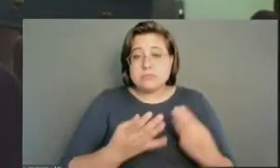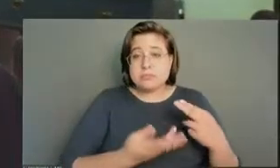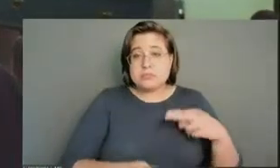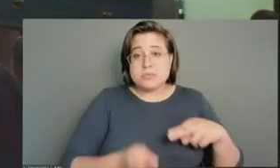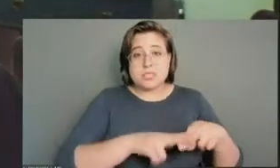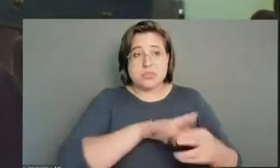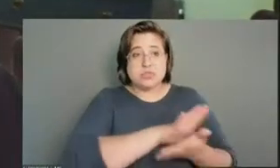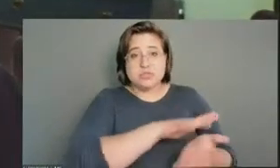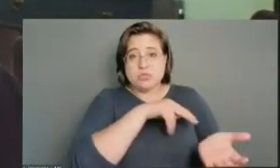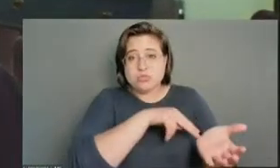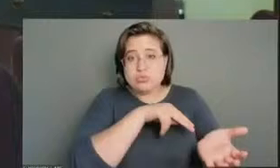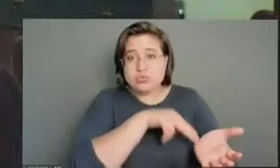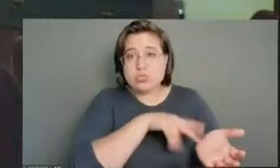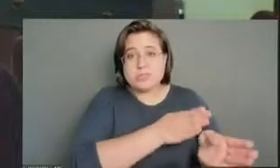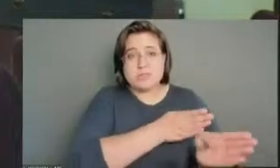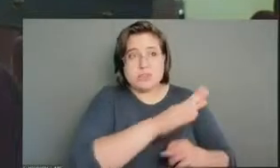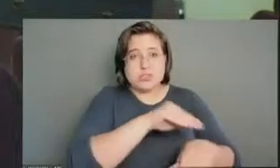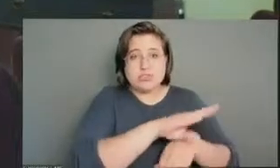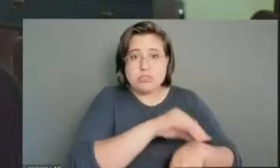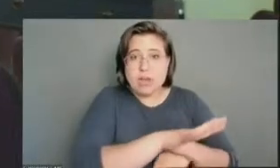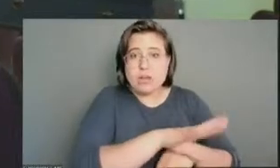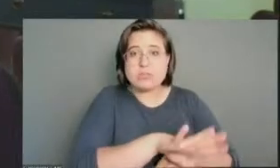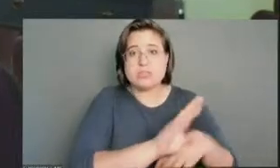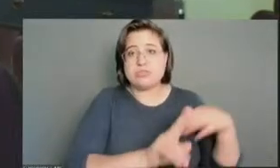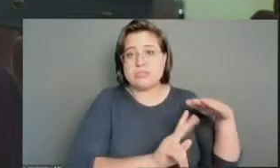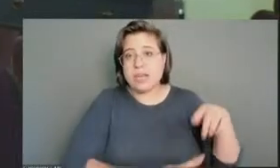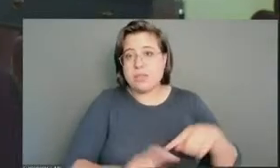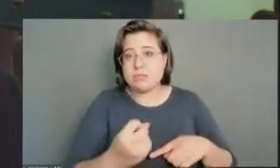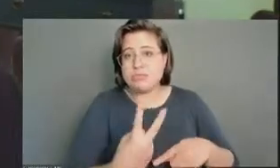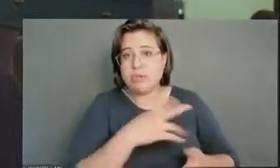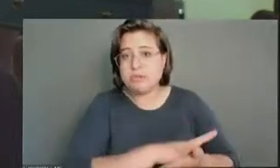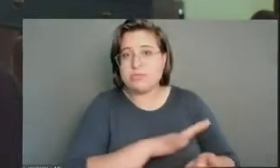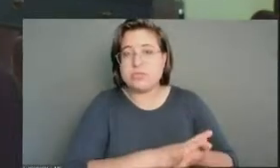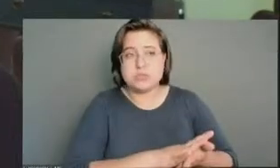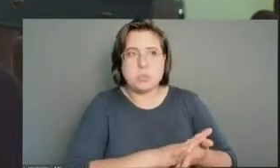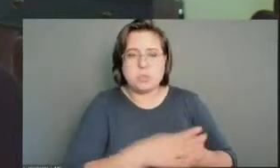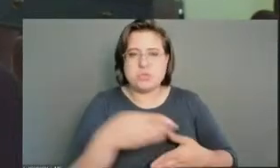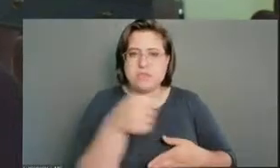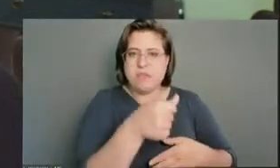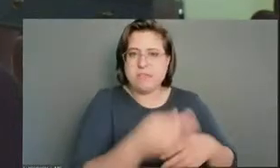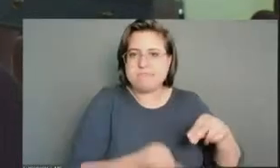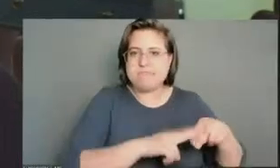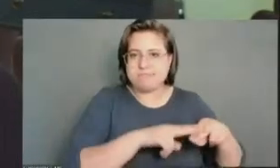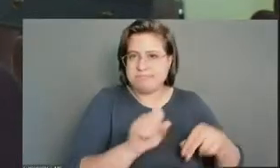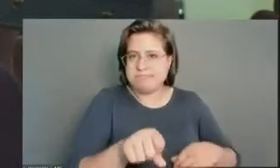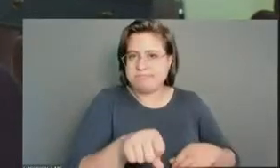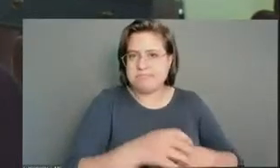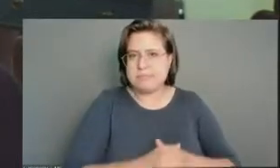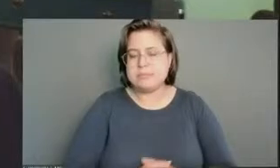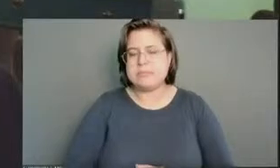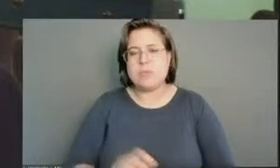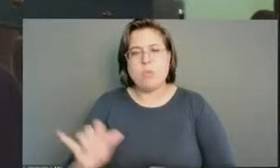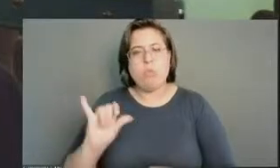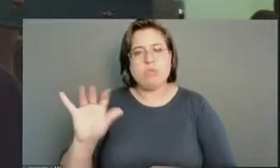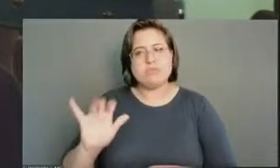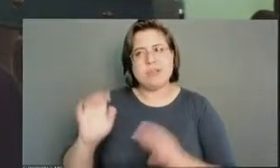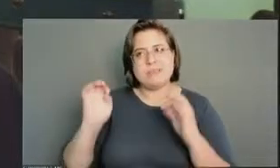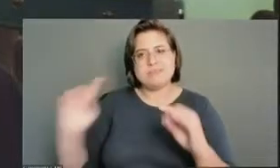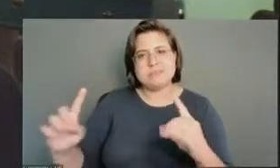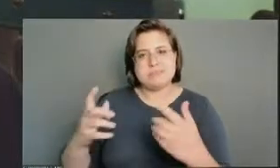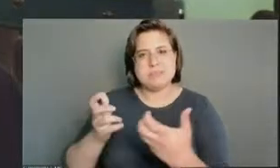school nurses and professional counselors in K through 12 schools, but also building on that educational